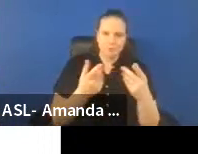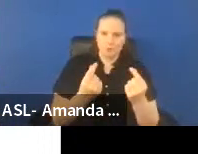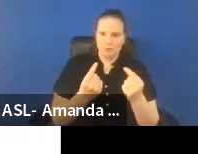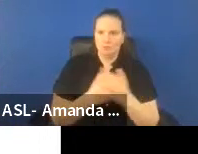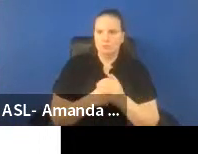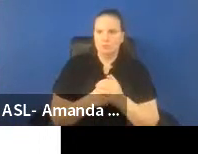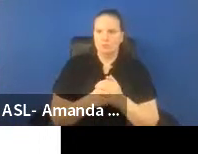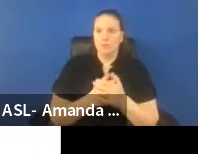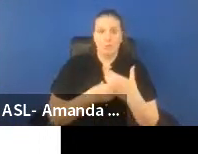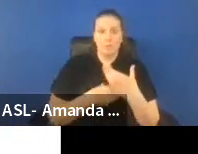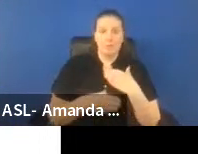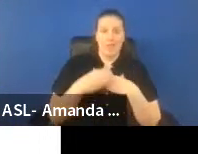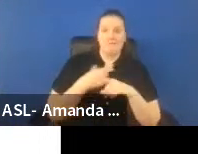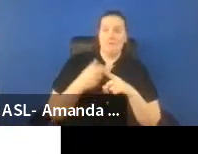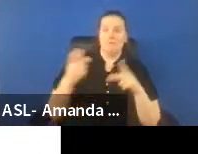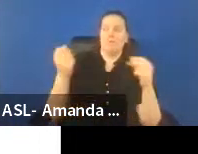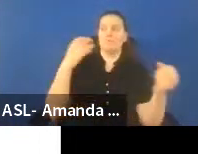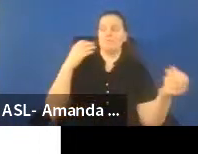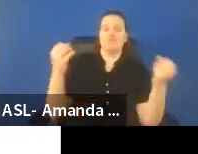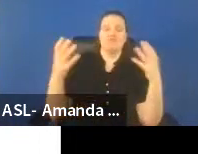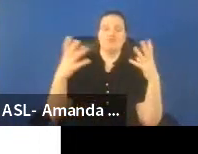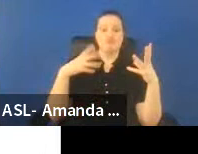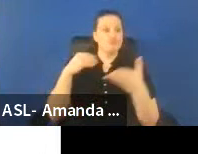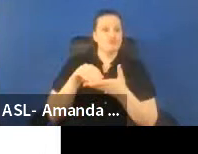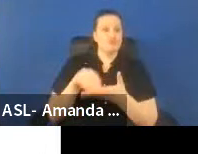taking complaints from the public.